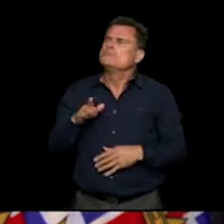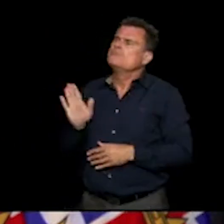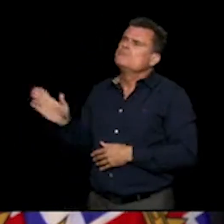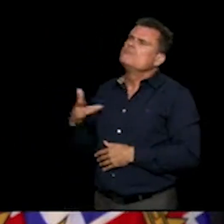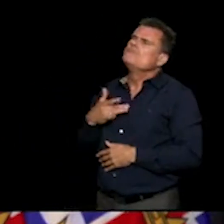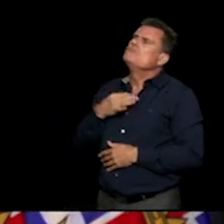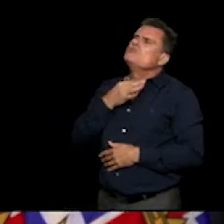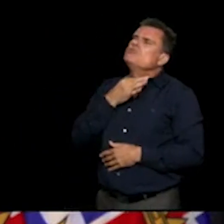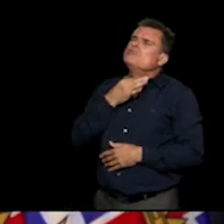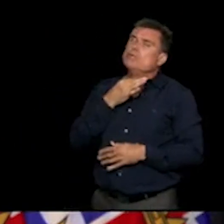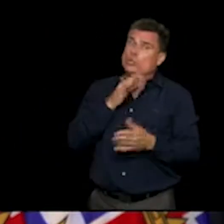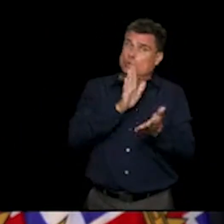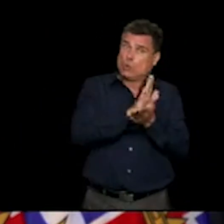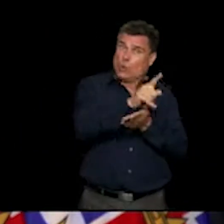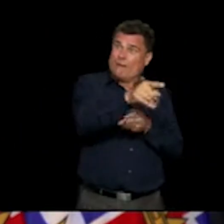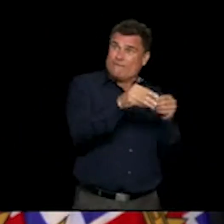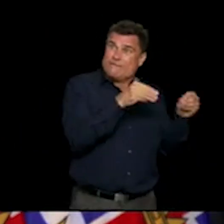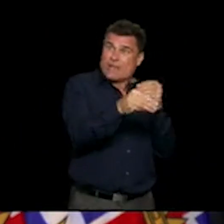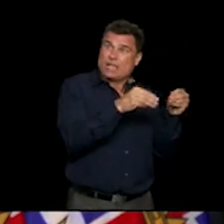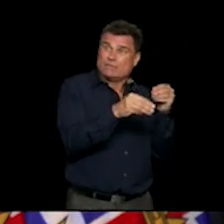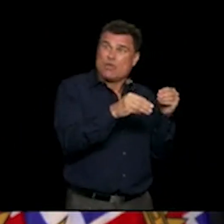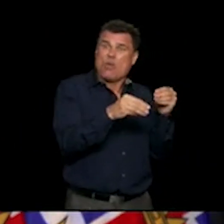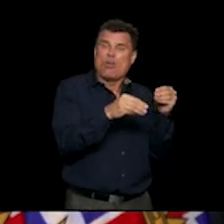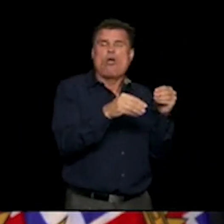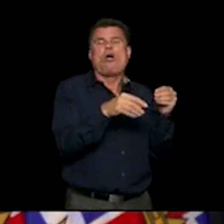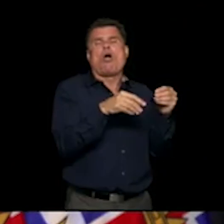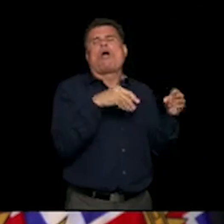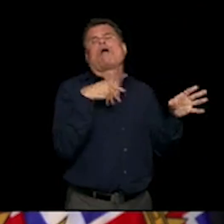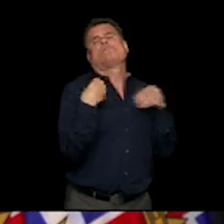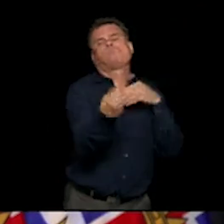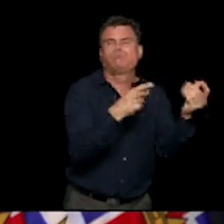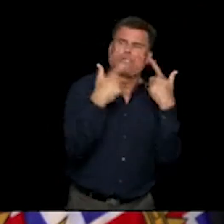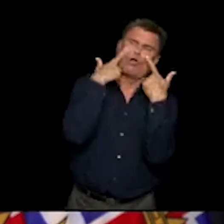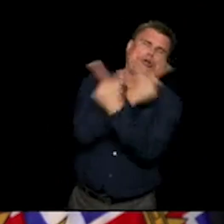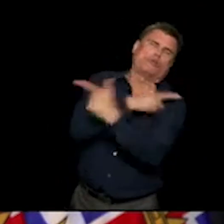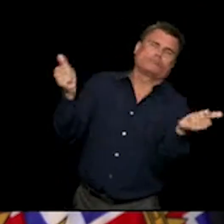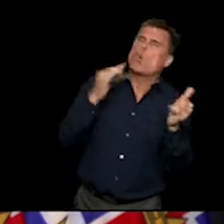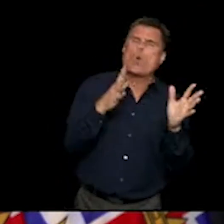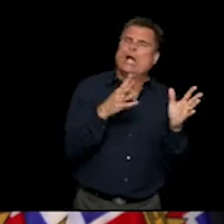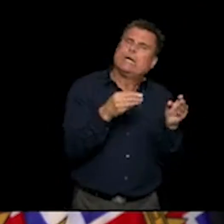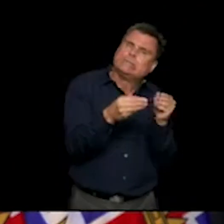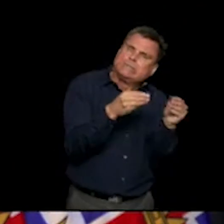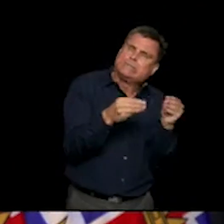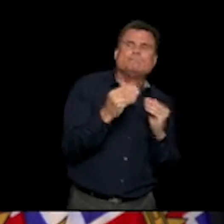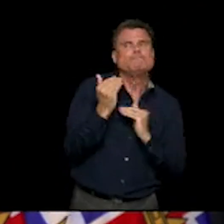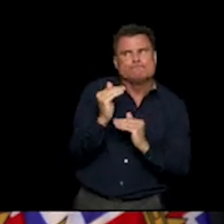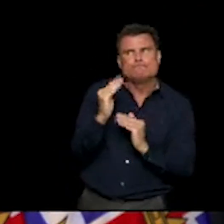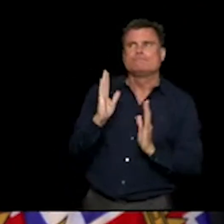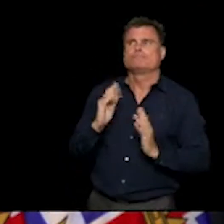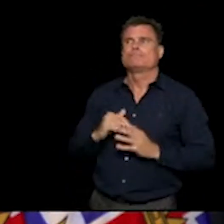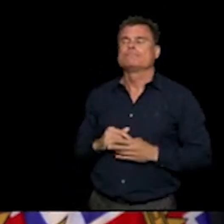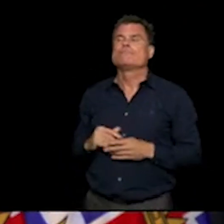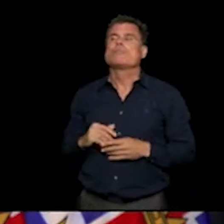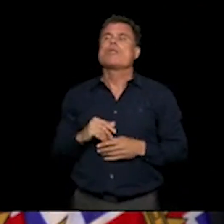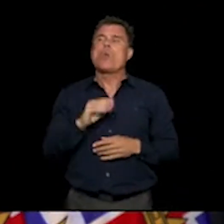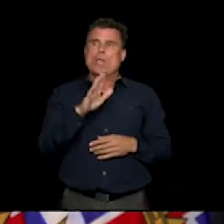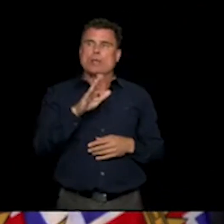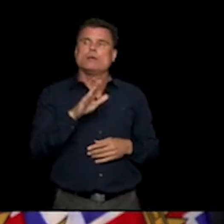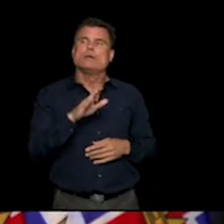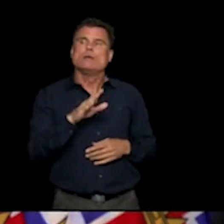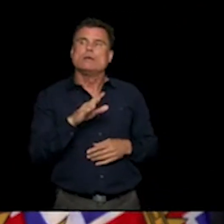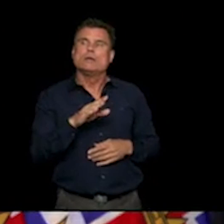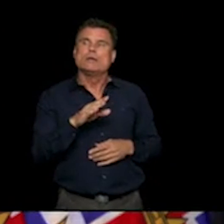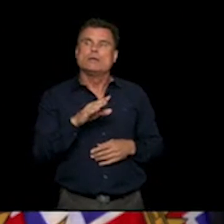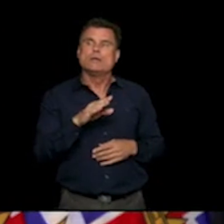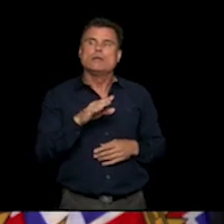will they have after that point? Well, I think what's really crucially important is the orientation week from September 8th to